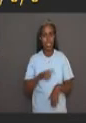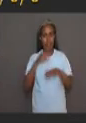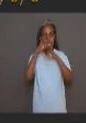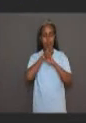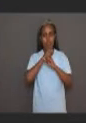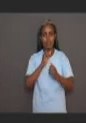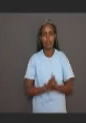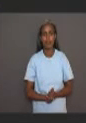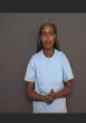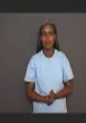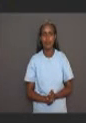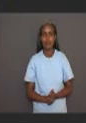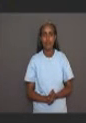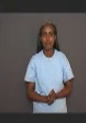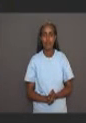Time's up.